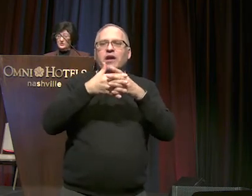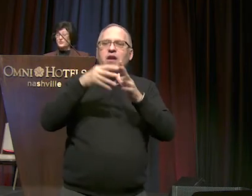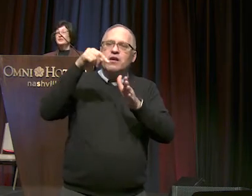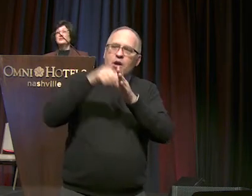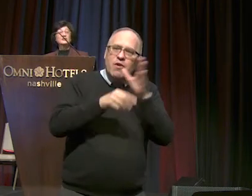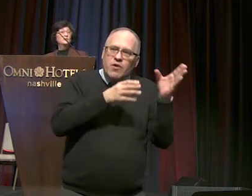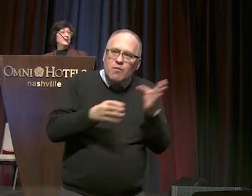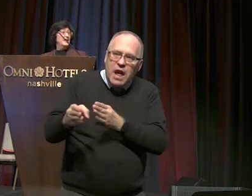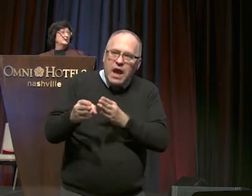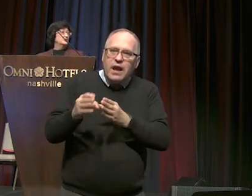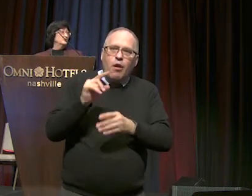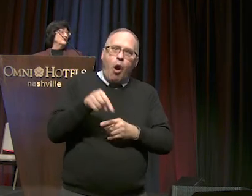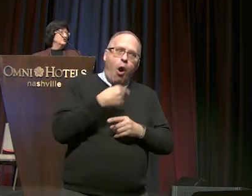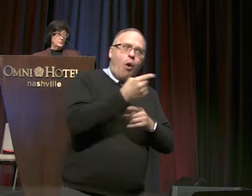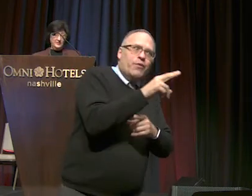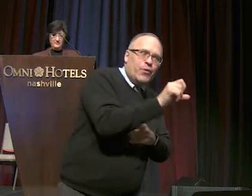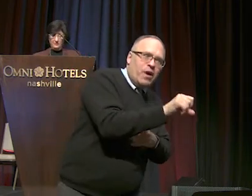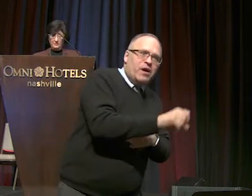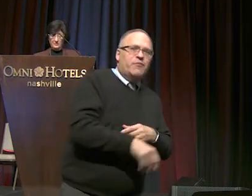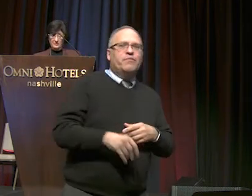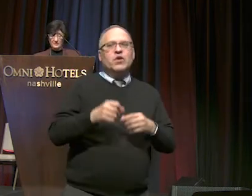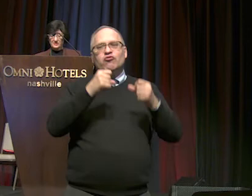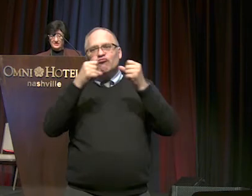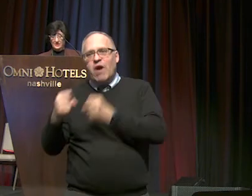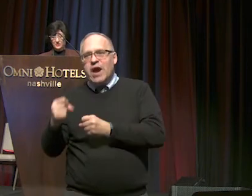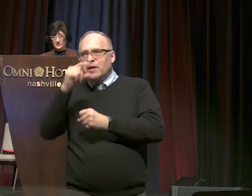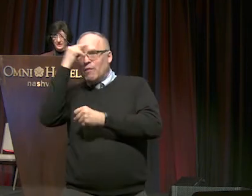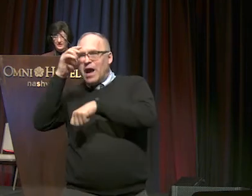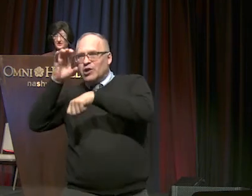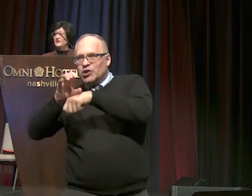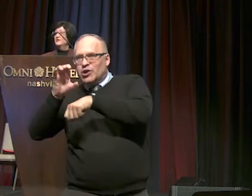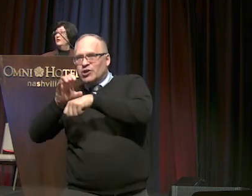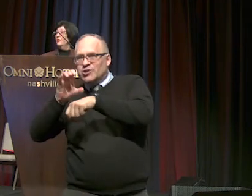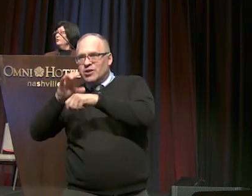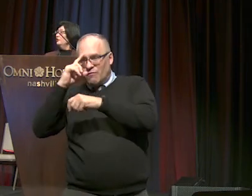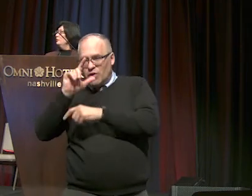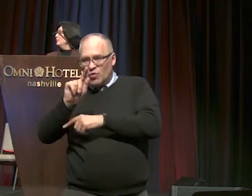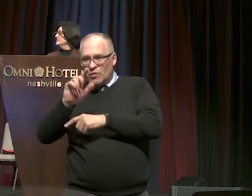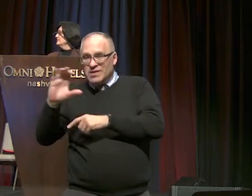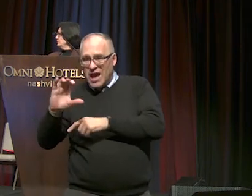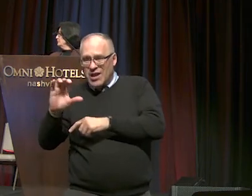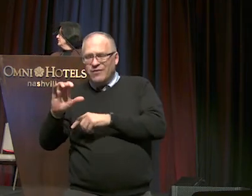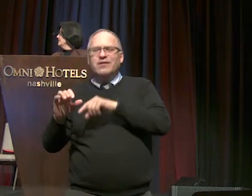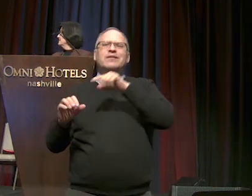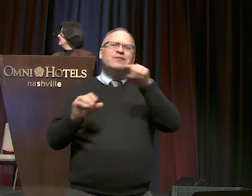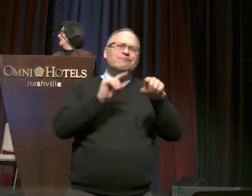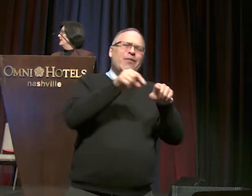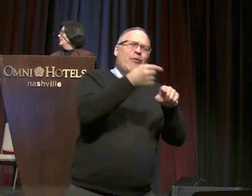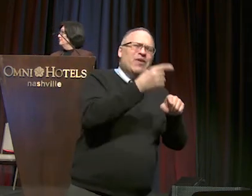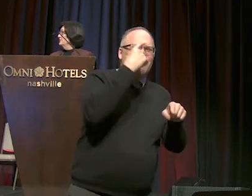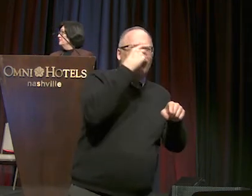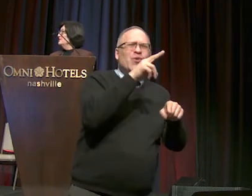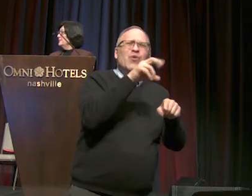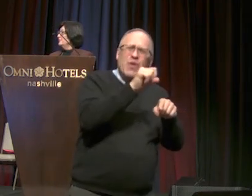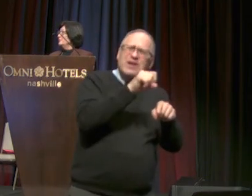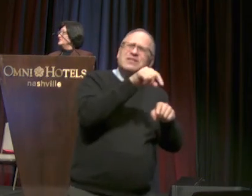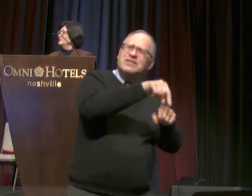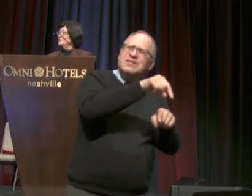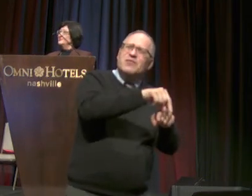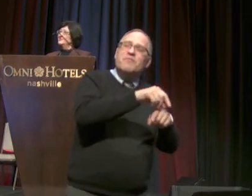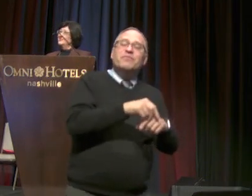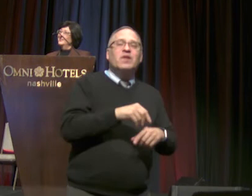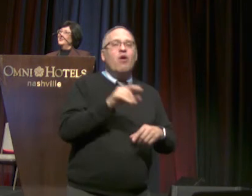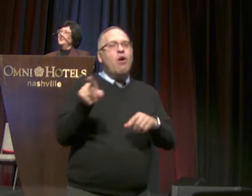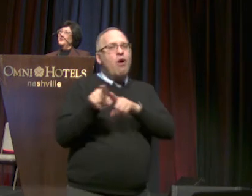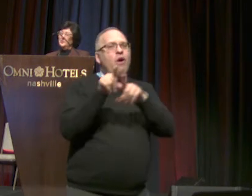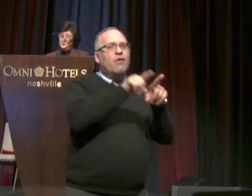or strengthening the Black church for the 21st century. Also, resolutions. There was a number of